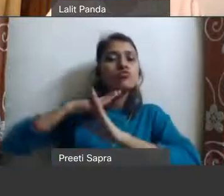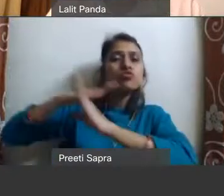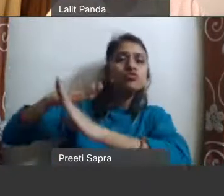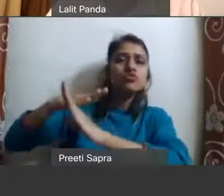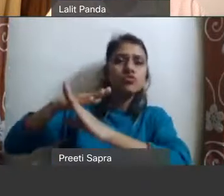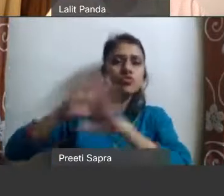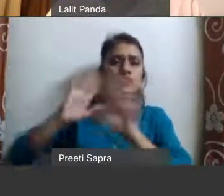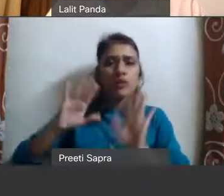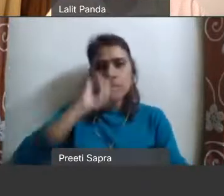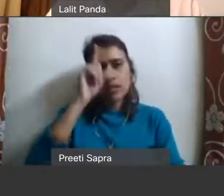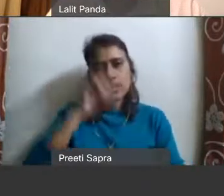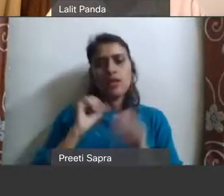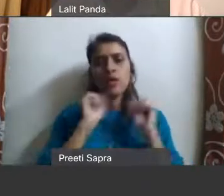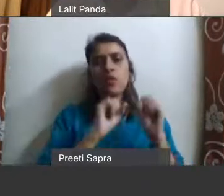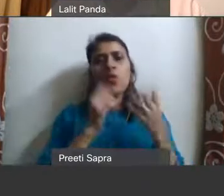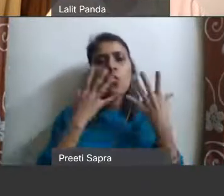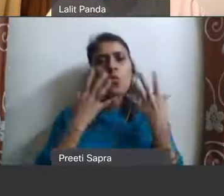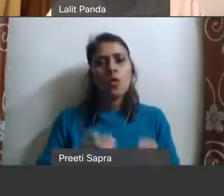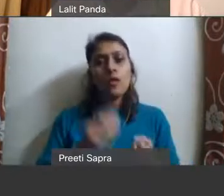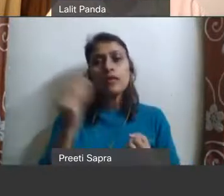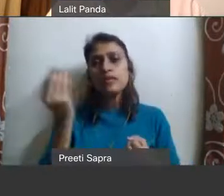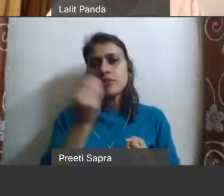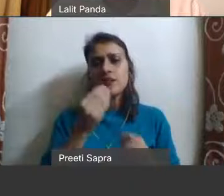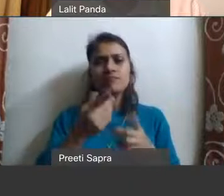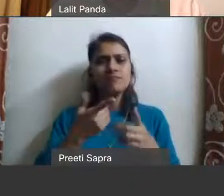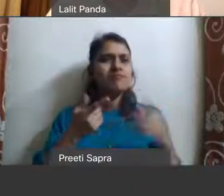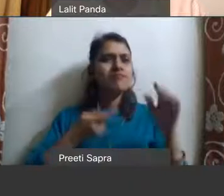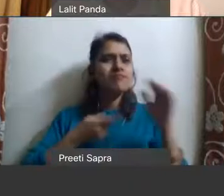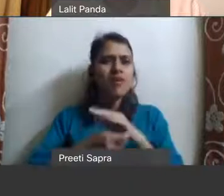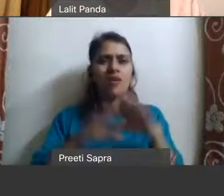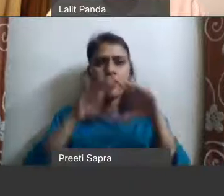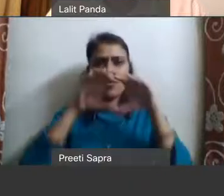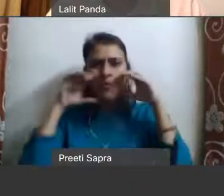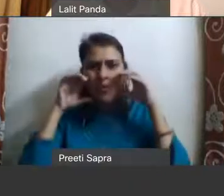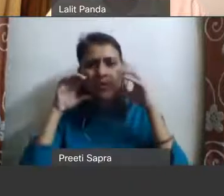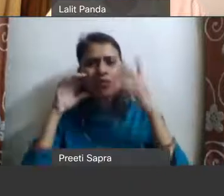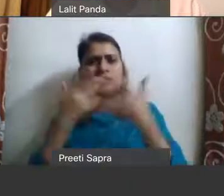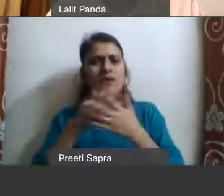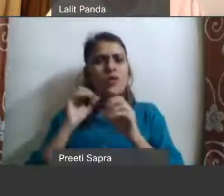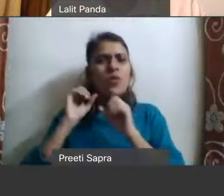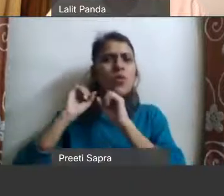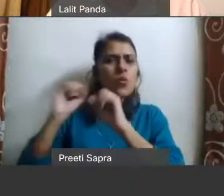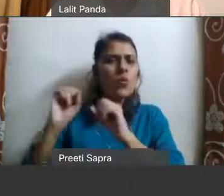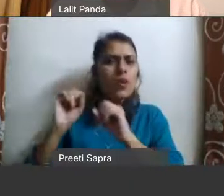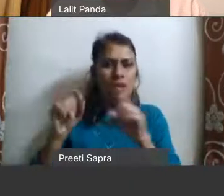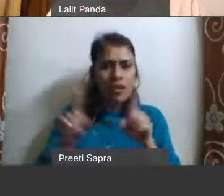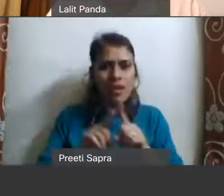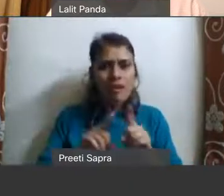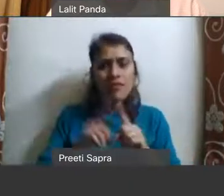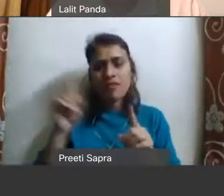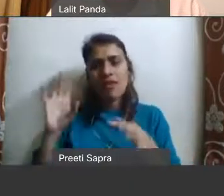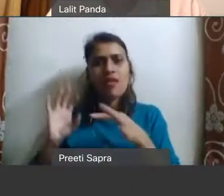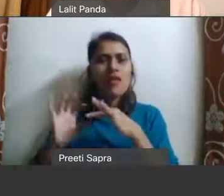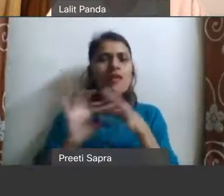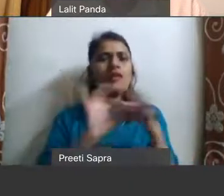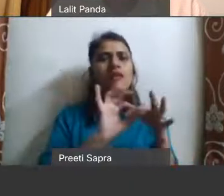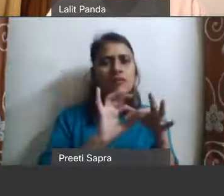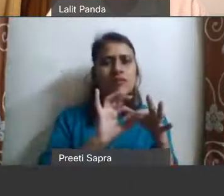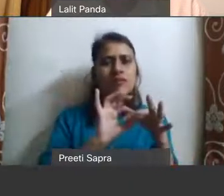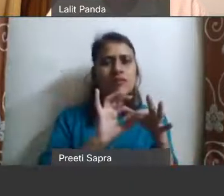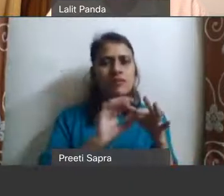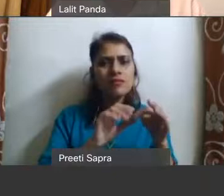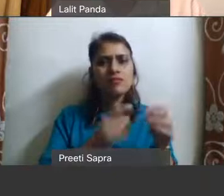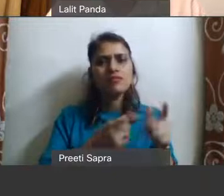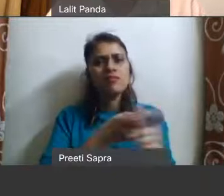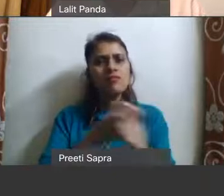That there are some terrorist affiliations for Muslims for just the fact that they belong to that faith. If that